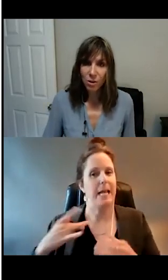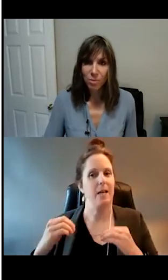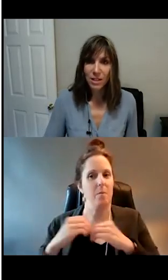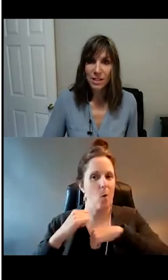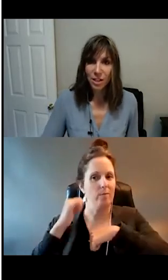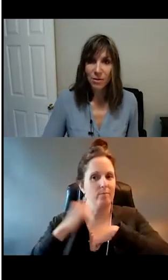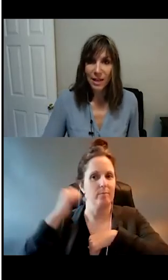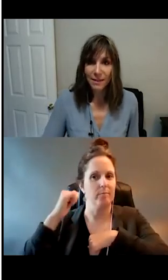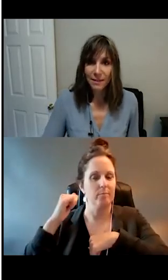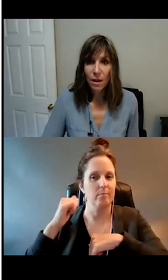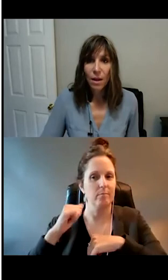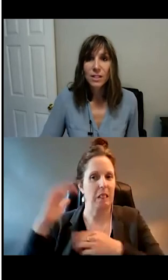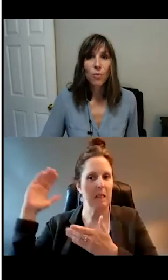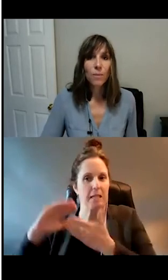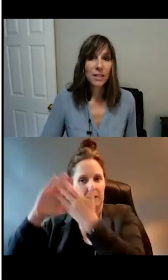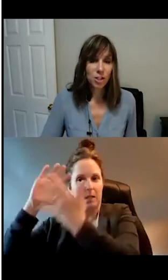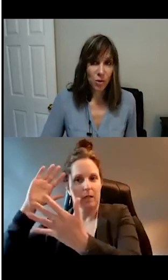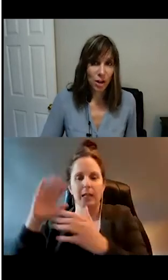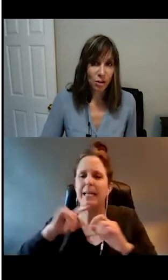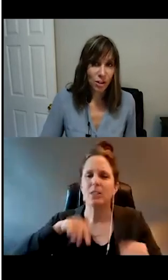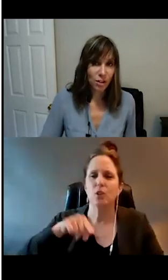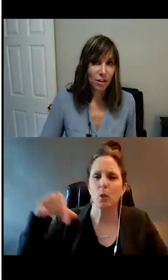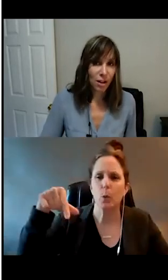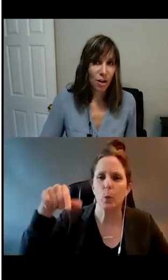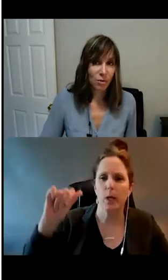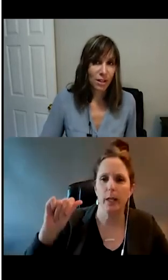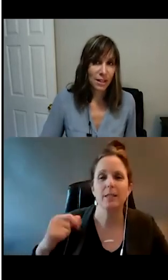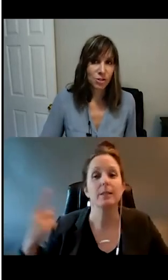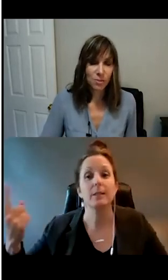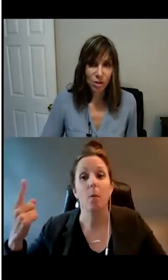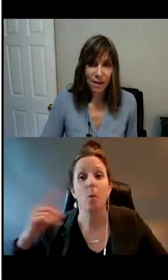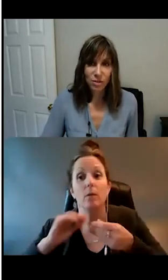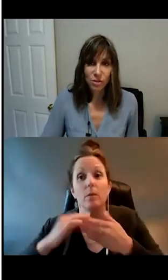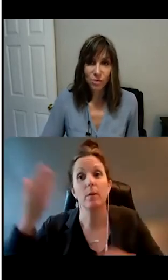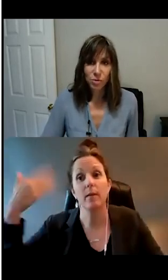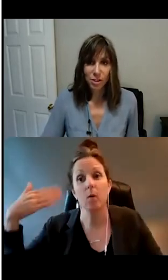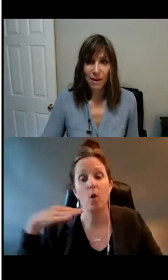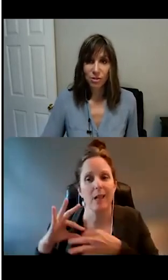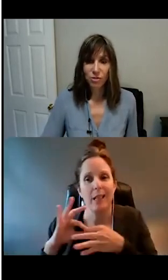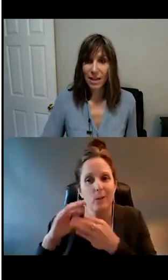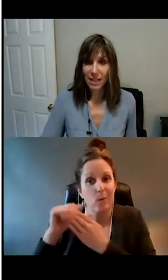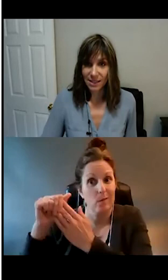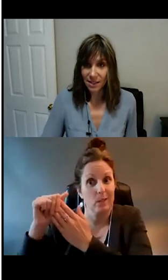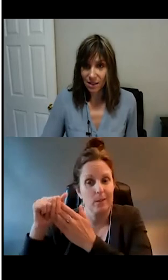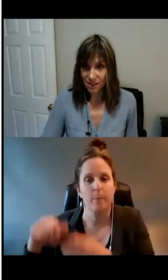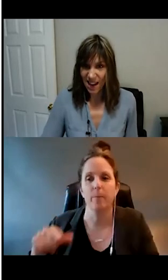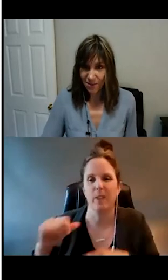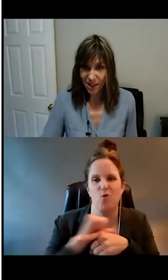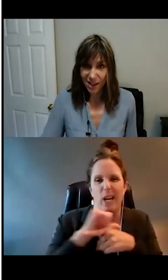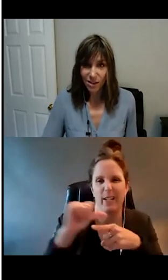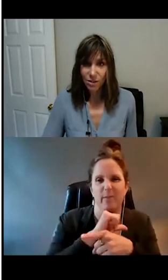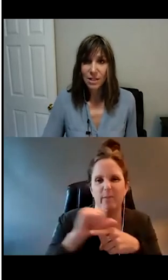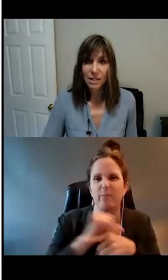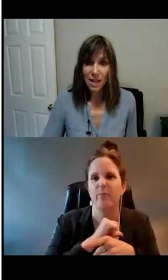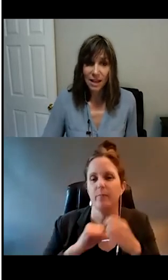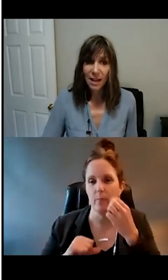And again, you can put these in the Q&A. Someone mentioned one earlier along with the leadership drivers, which was about training staff,